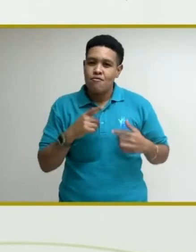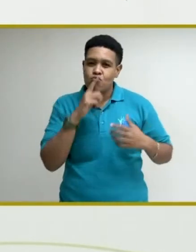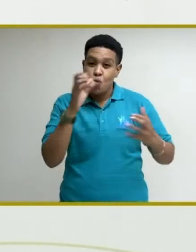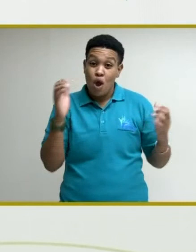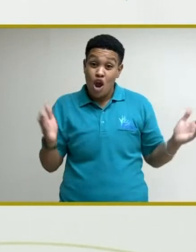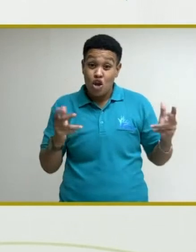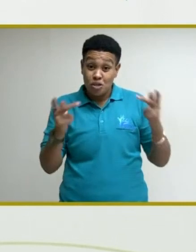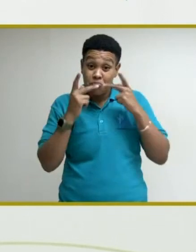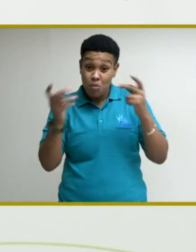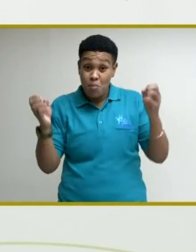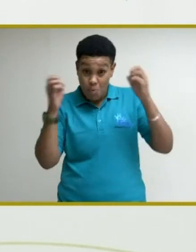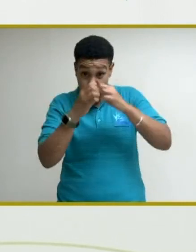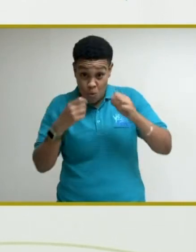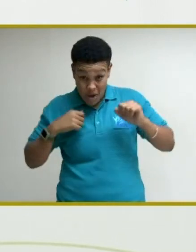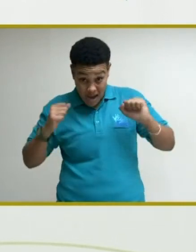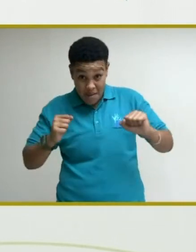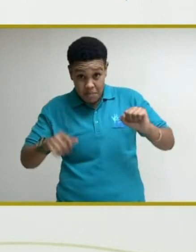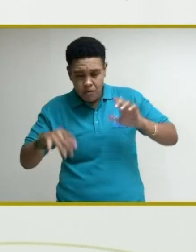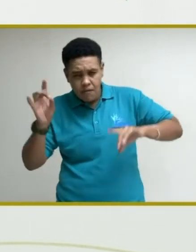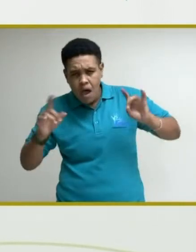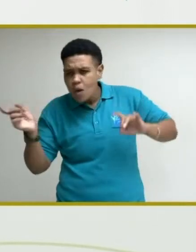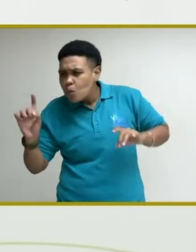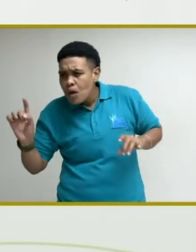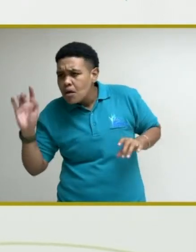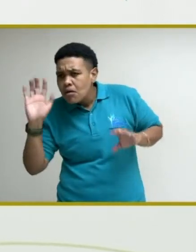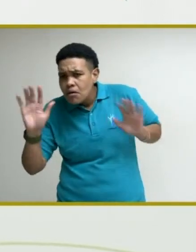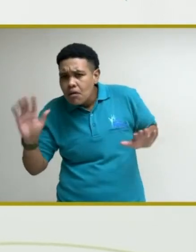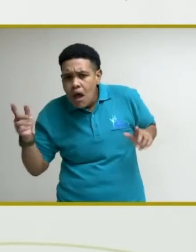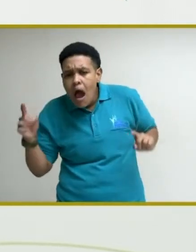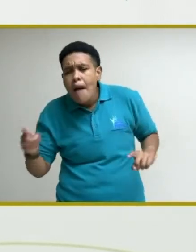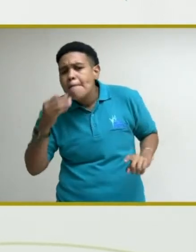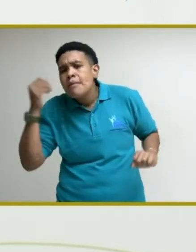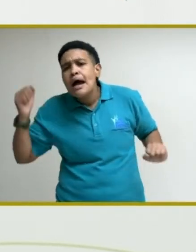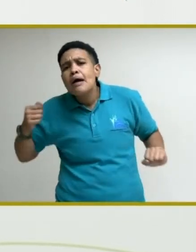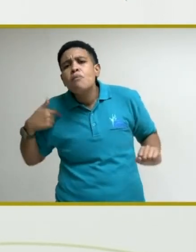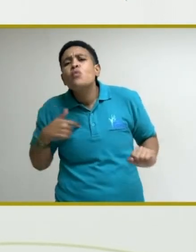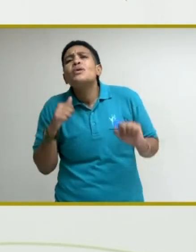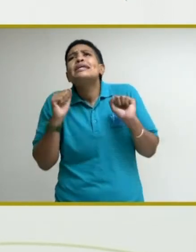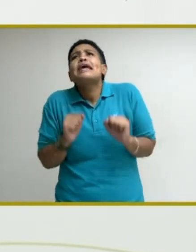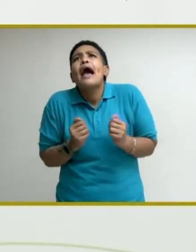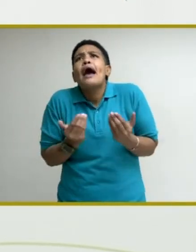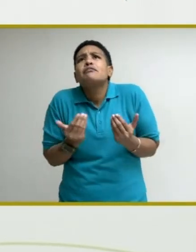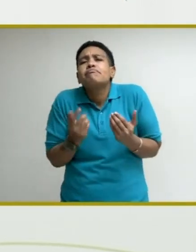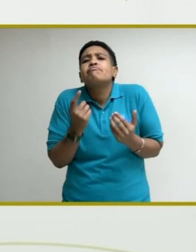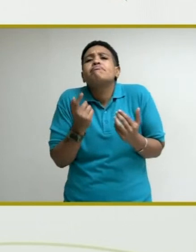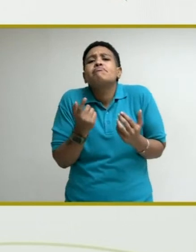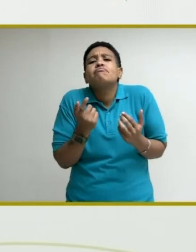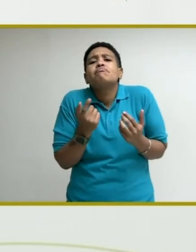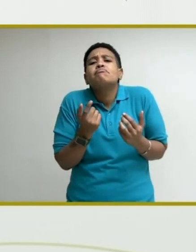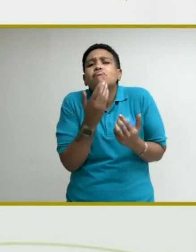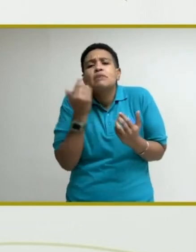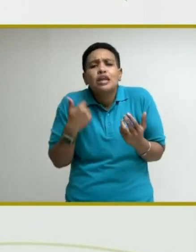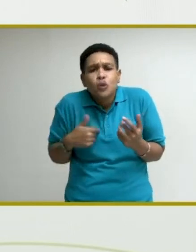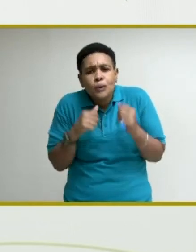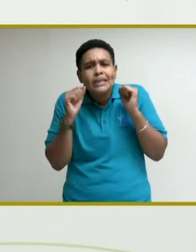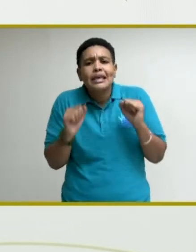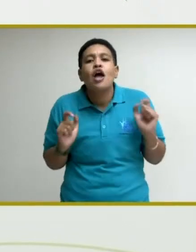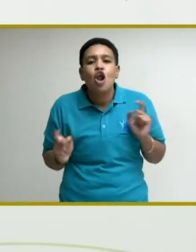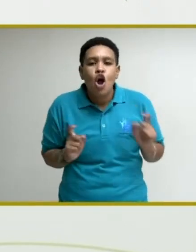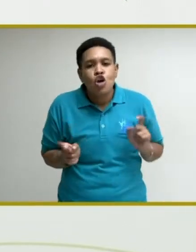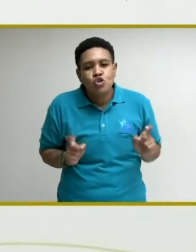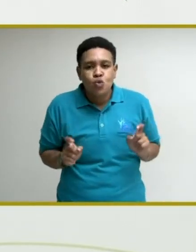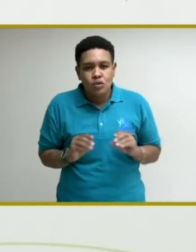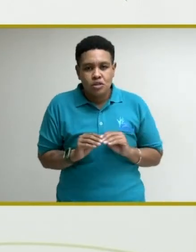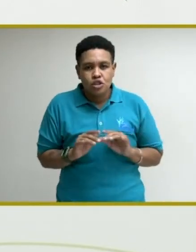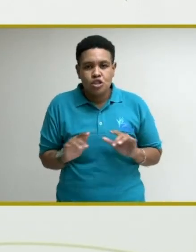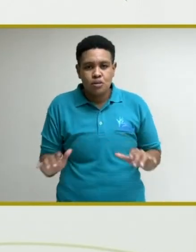that the more we are able to detect where cases are, the better able we are able to the better we are able to control the